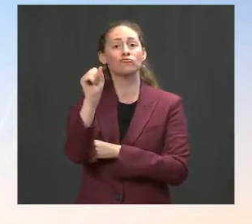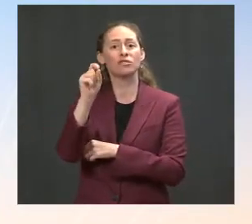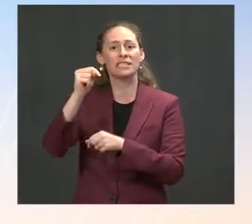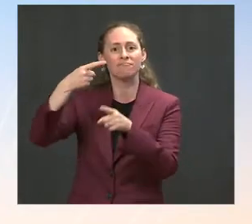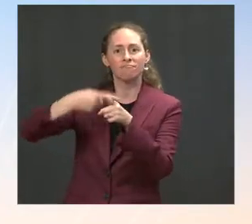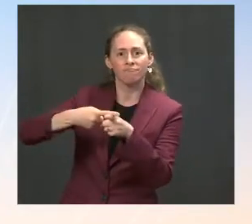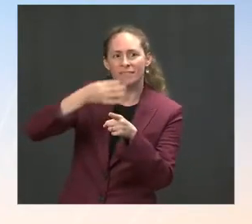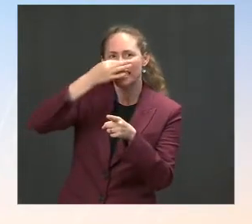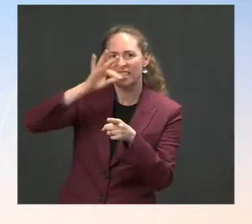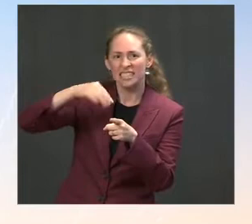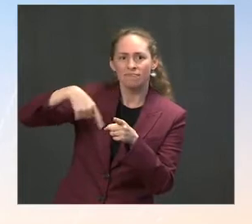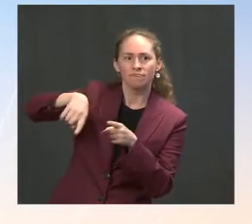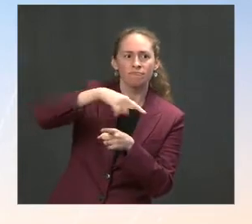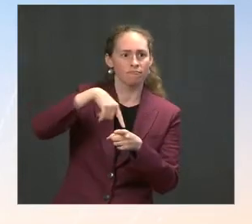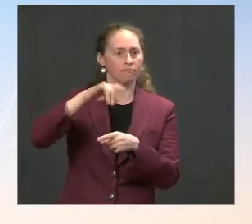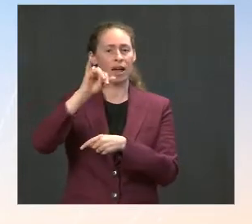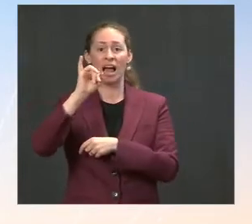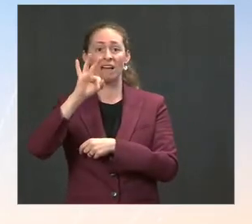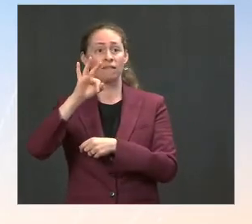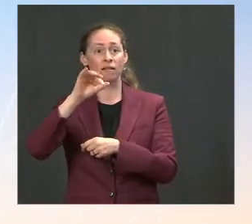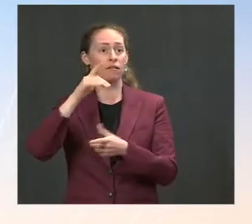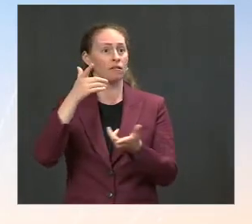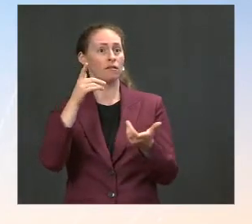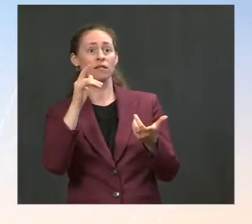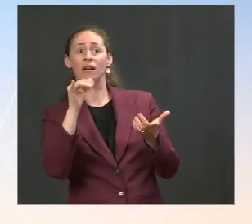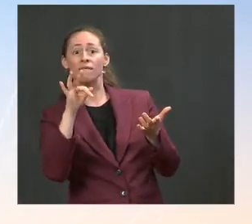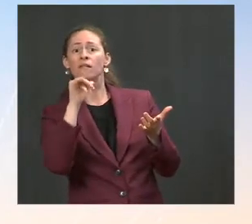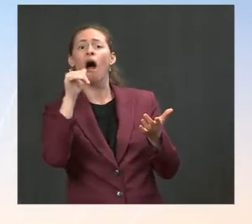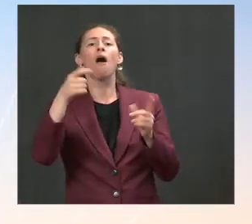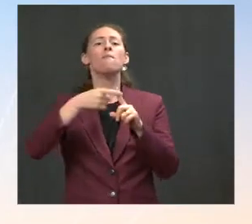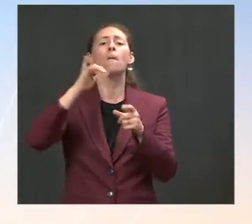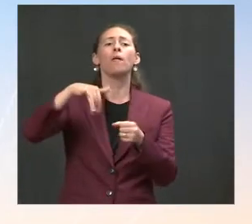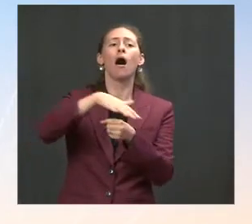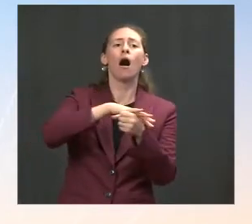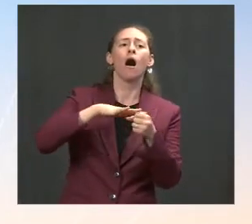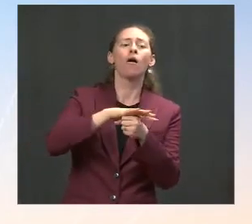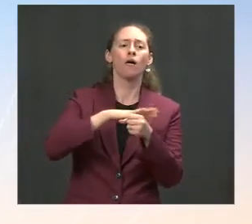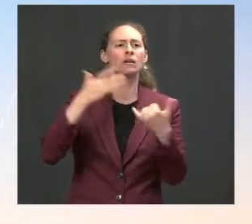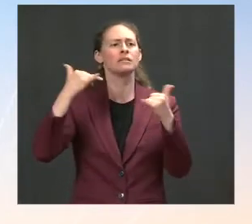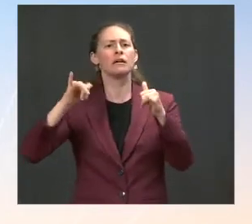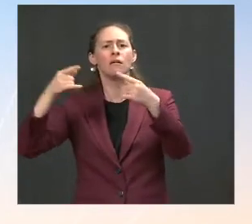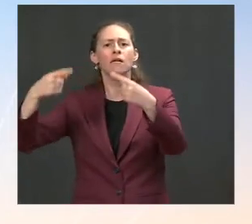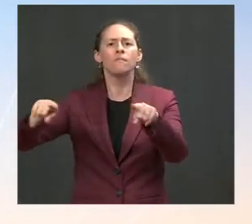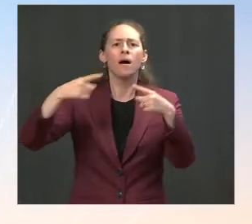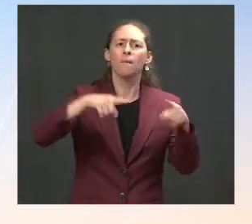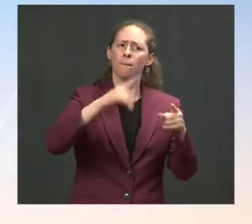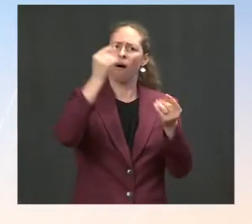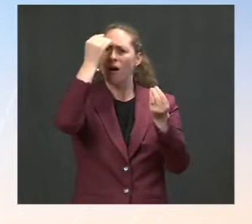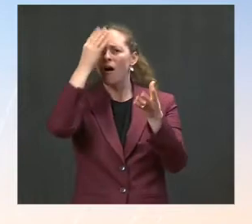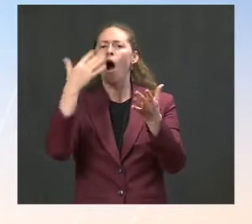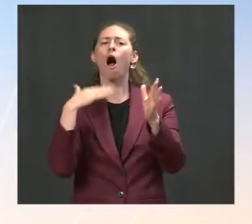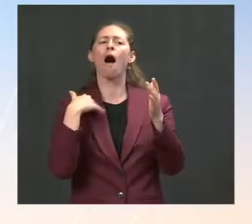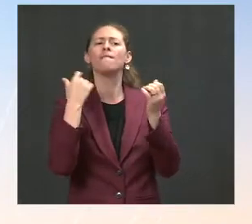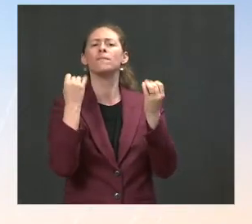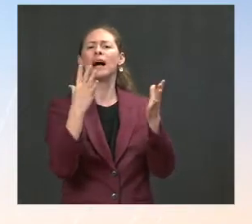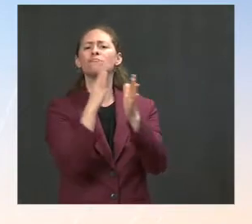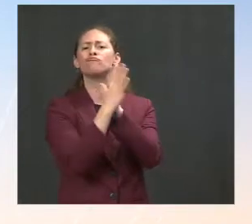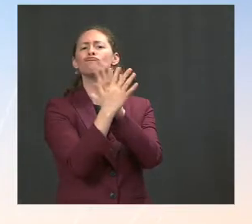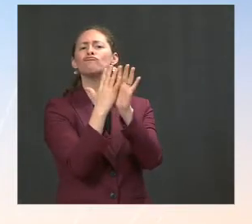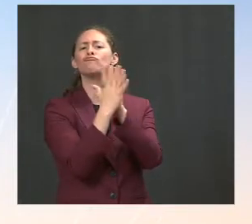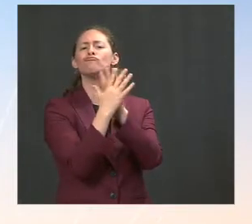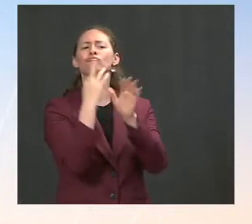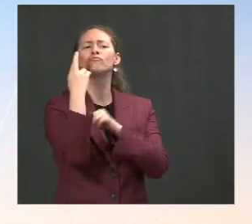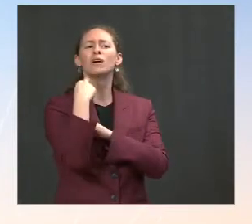who are not, who are watching or hearing this, who are not from those neighborhoods, there's a lot of restaurants there, a lot of foot traffic. This is a pretty popular part